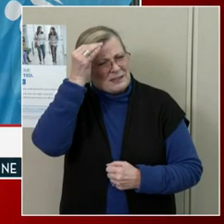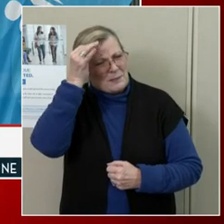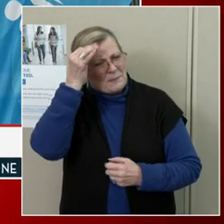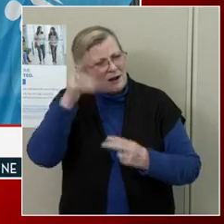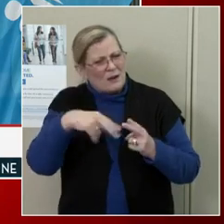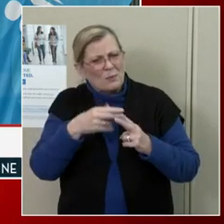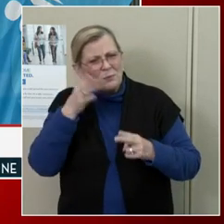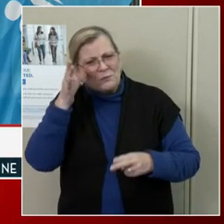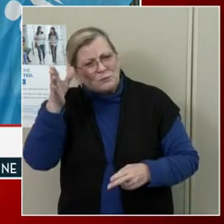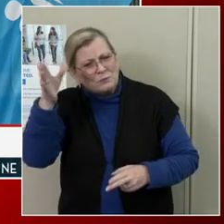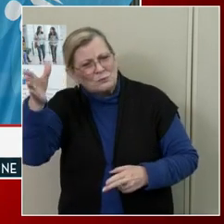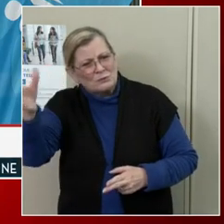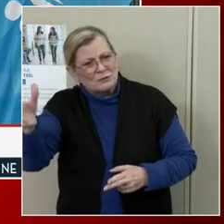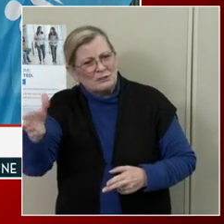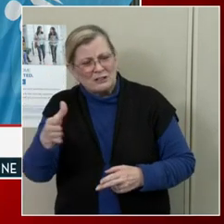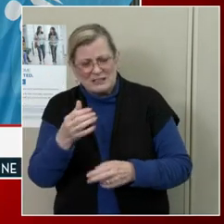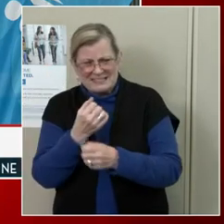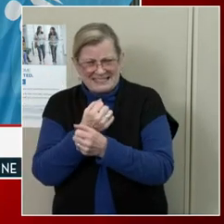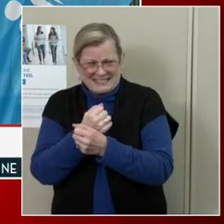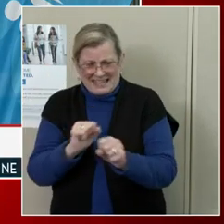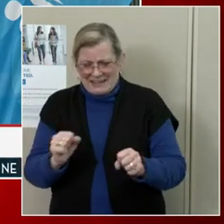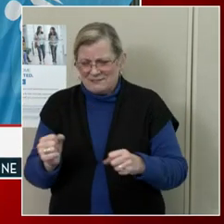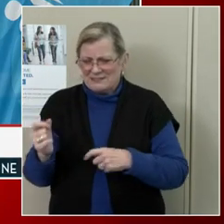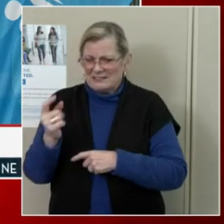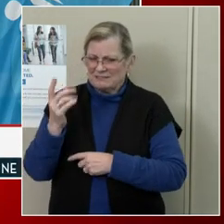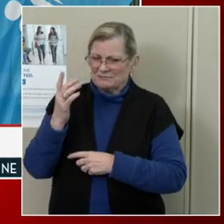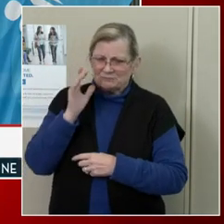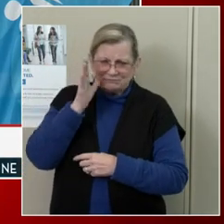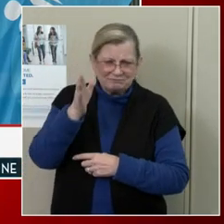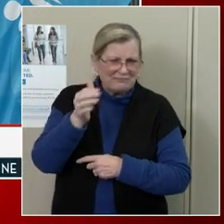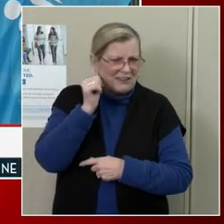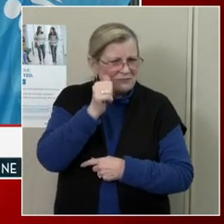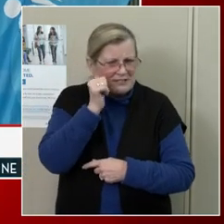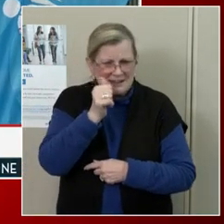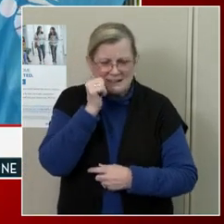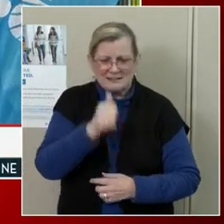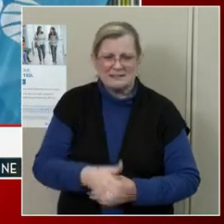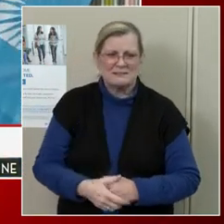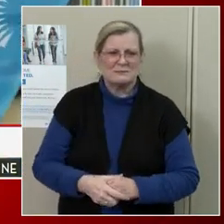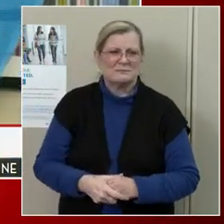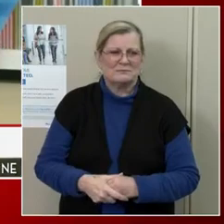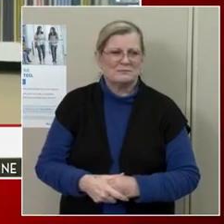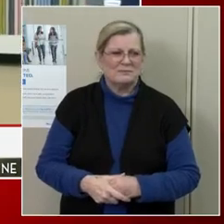thank you for being here, and now I would like to introduce D.C. Mayor Muriel Bowser.